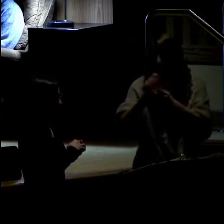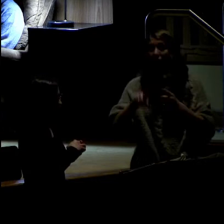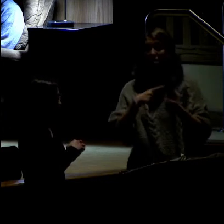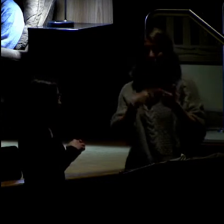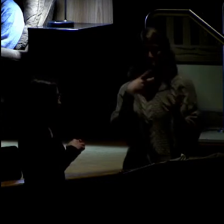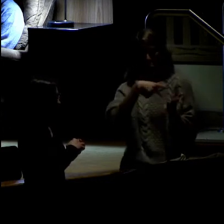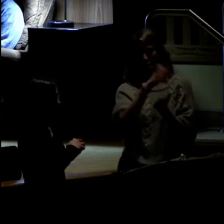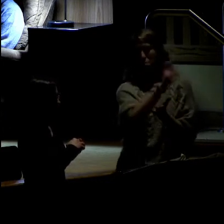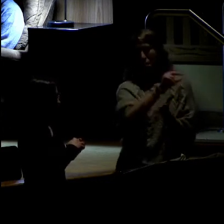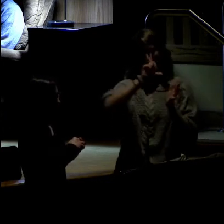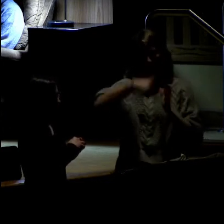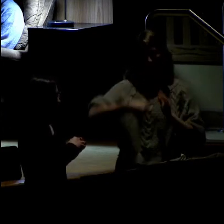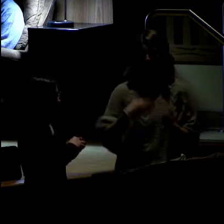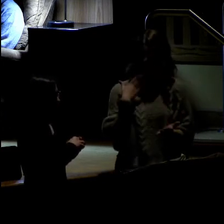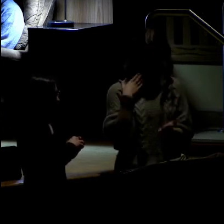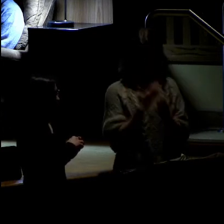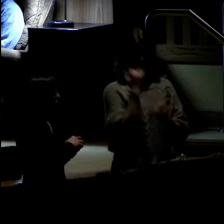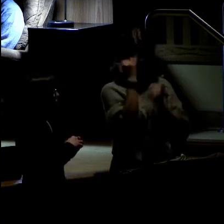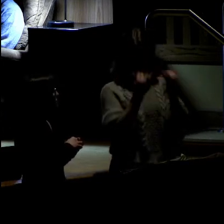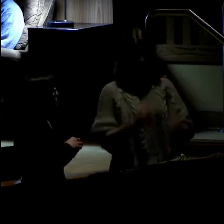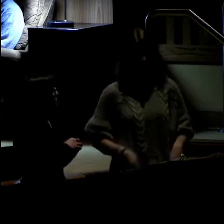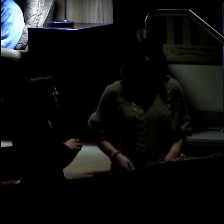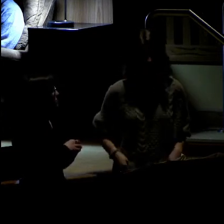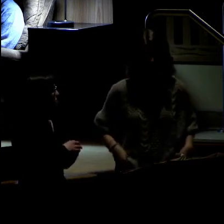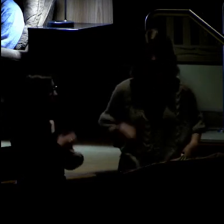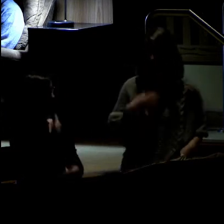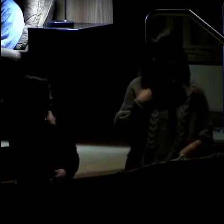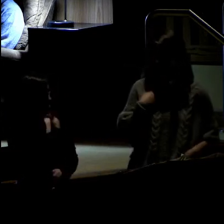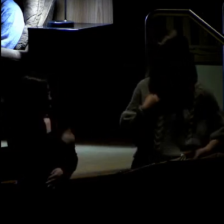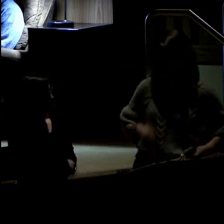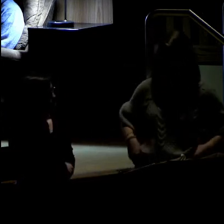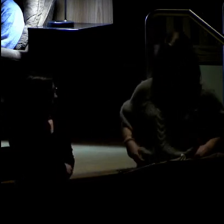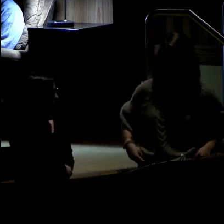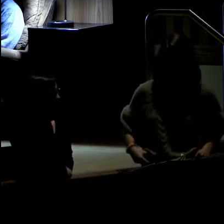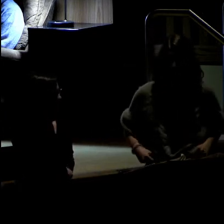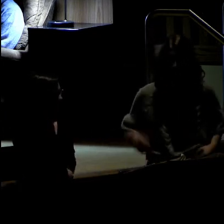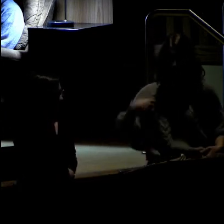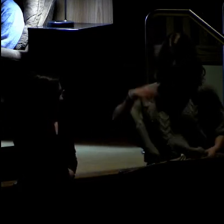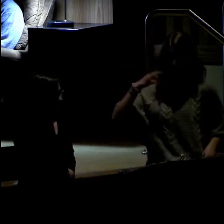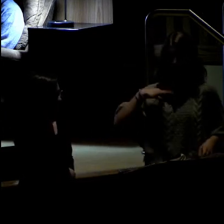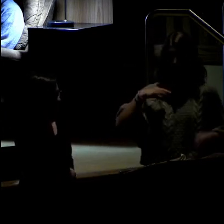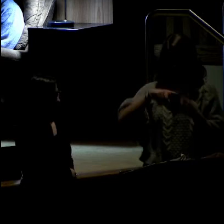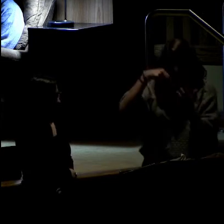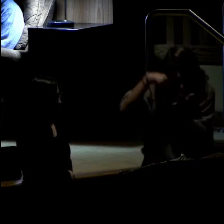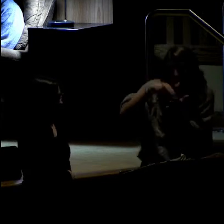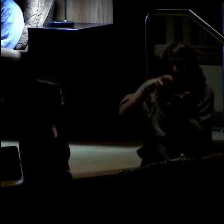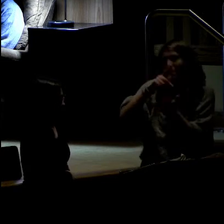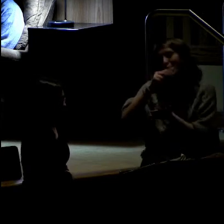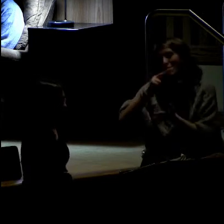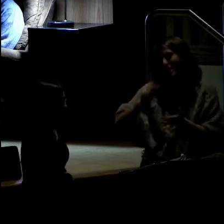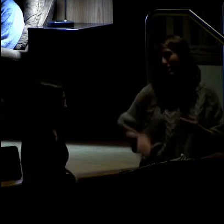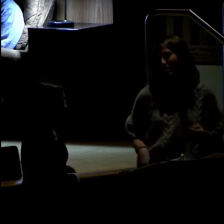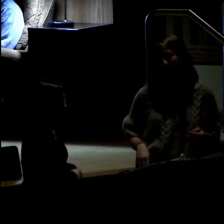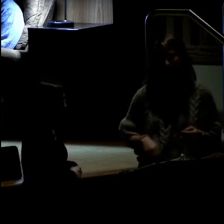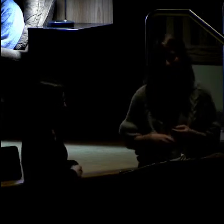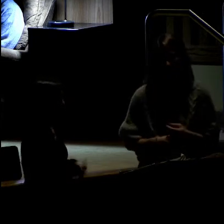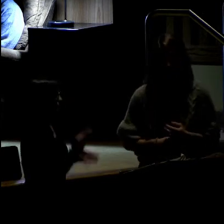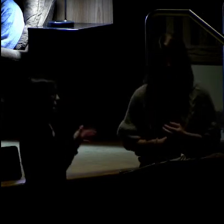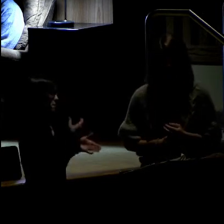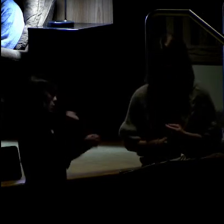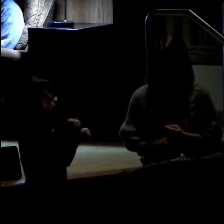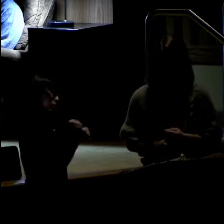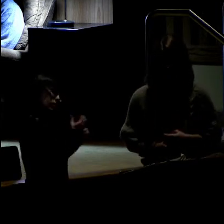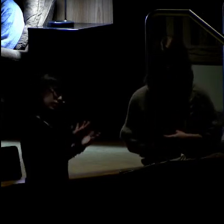in no time. That's a great idea. Why, thank you. I volunteer to lick the pan, sir. This just might work.